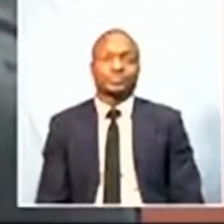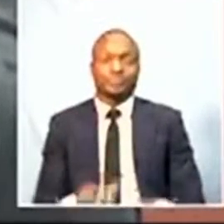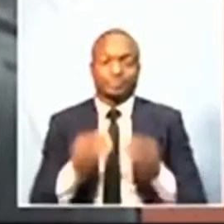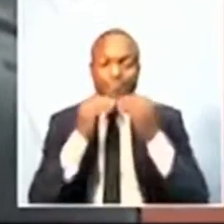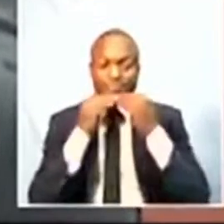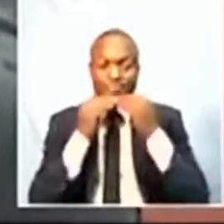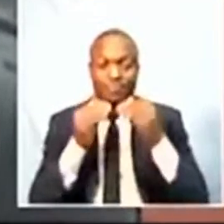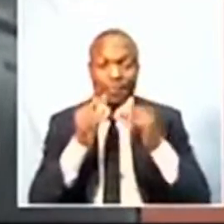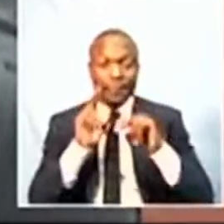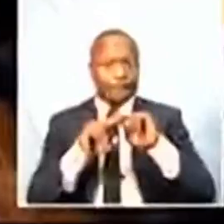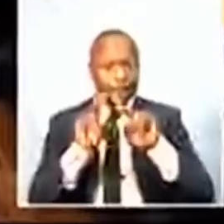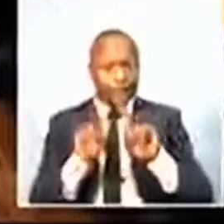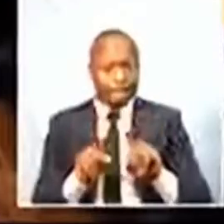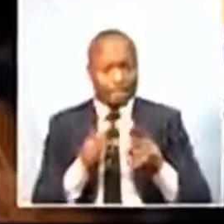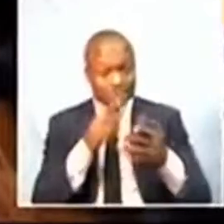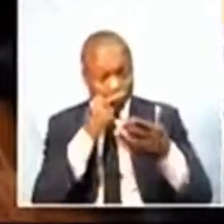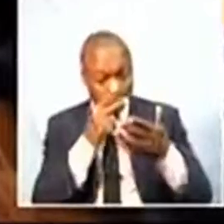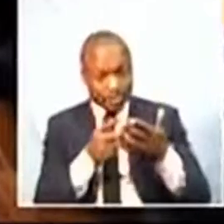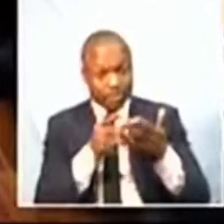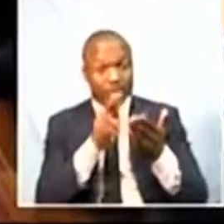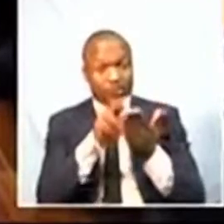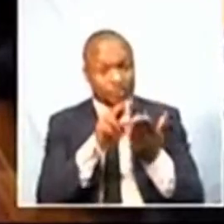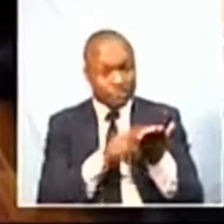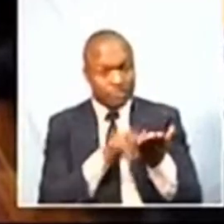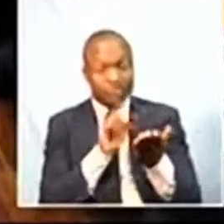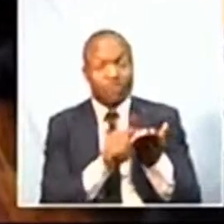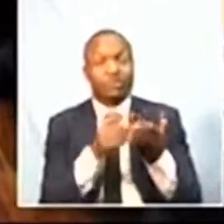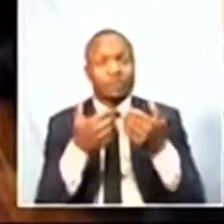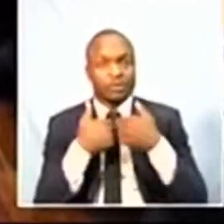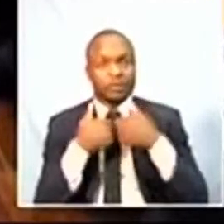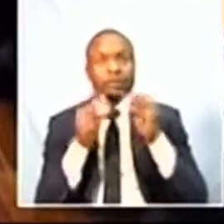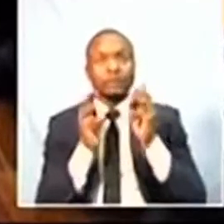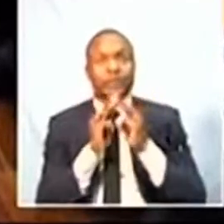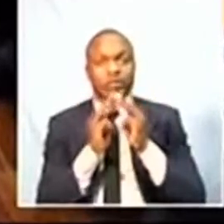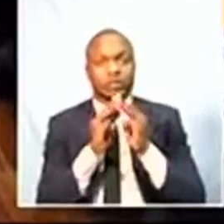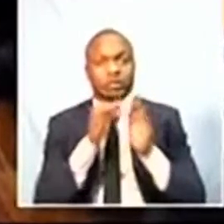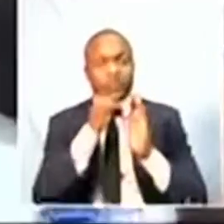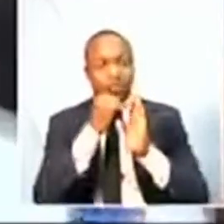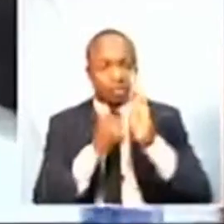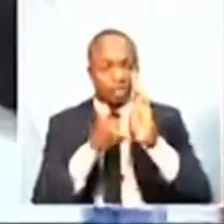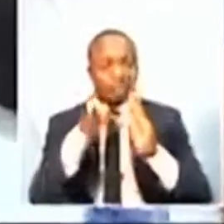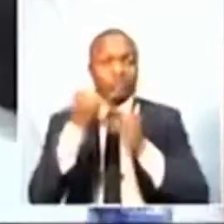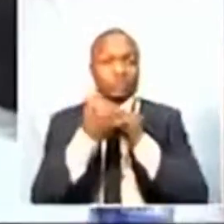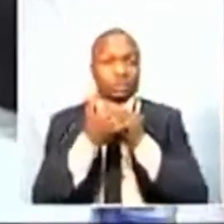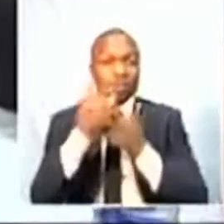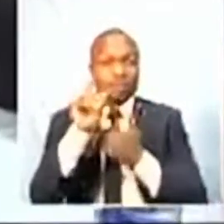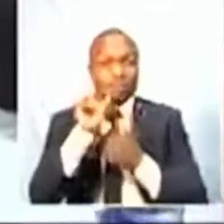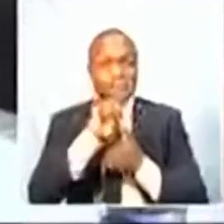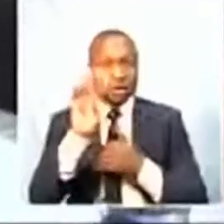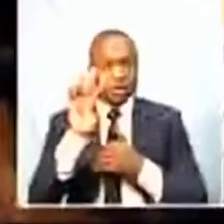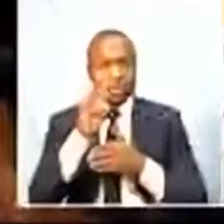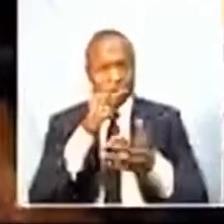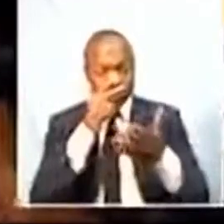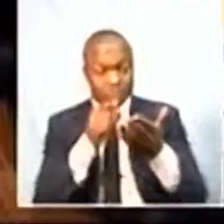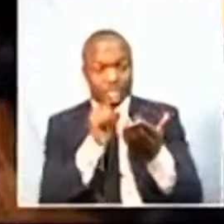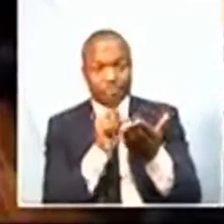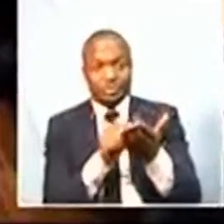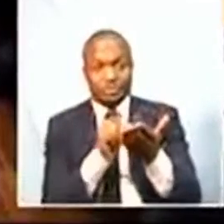Thank you, Chair. If you look at our submission, we had a meeting in July 2024. And then if you look at the schedule,